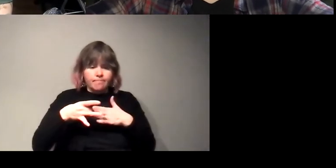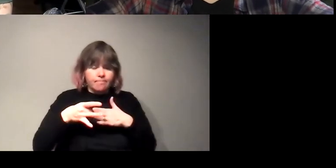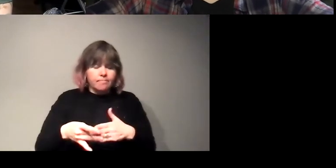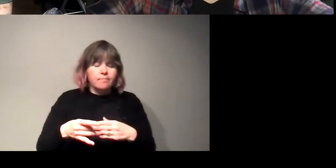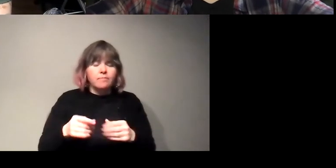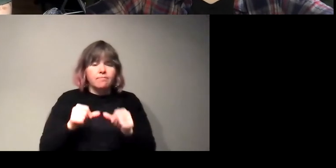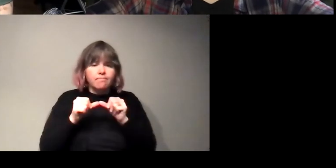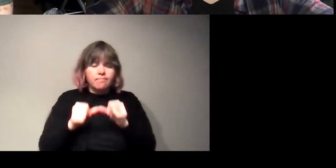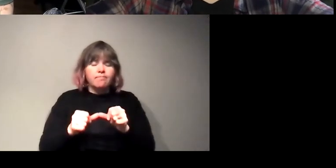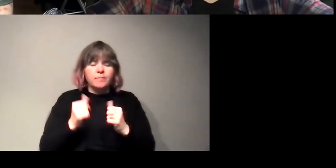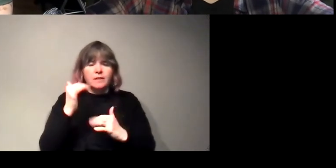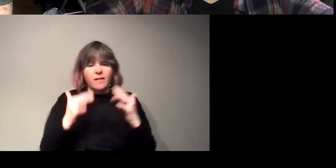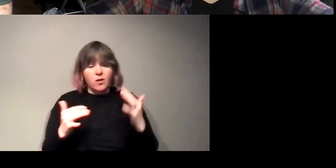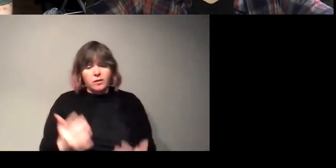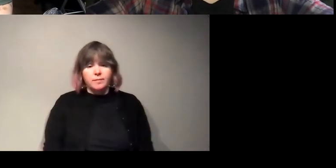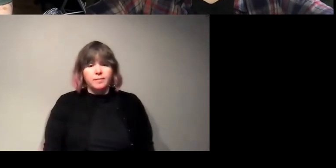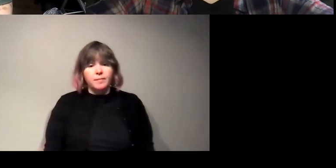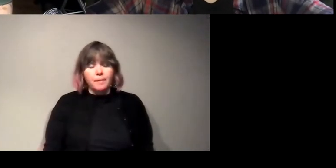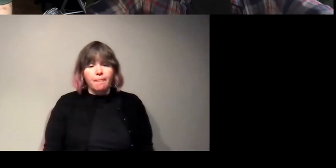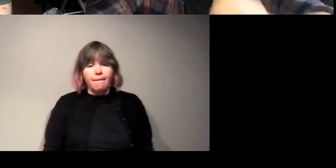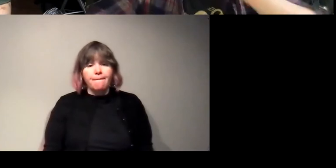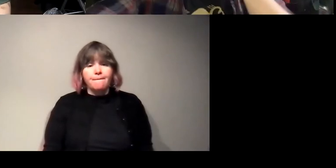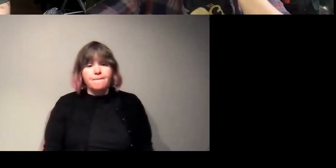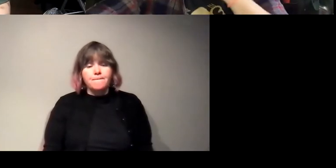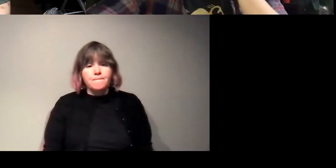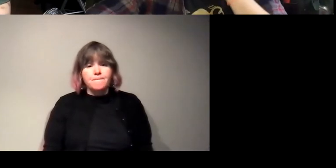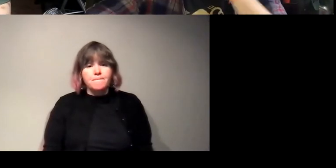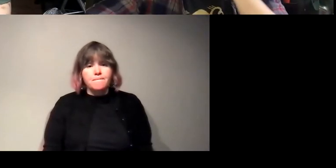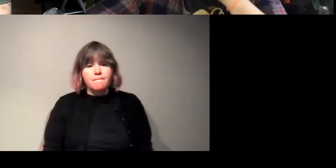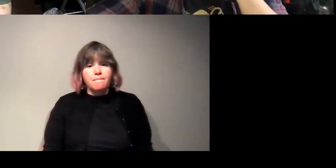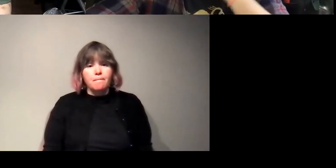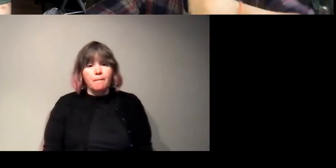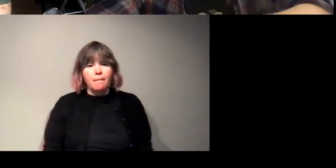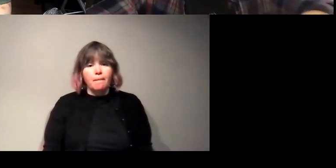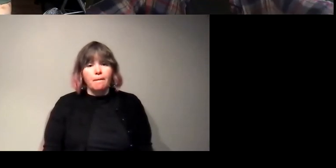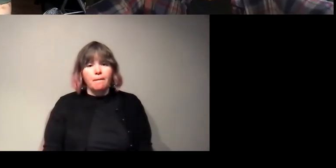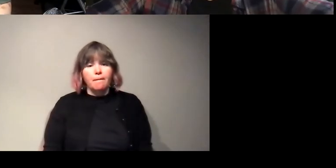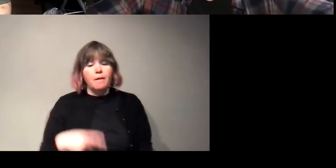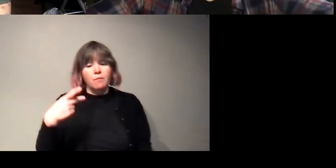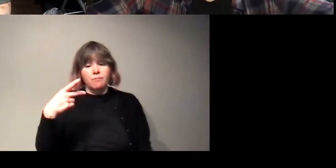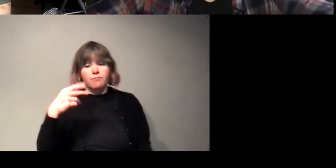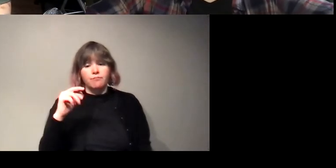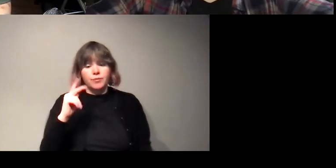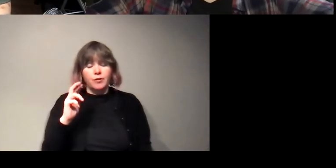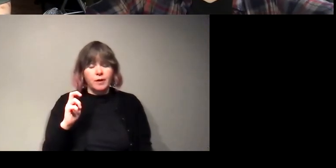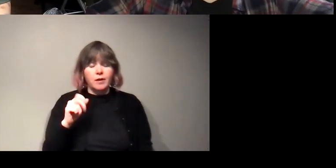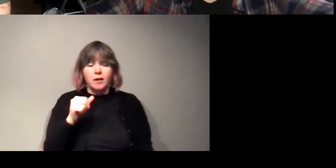diversity. And so a lot of prairie conservation sort of deals with